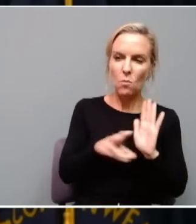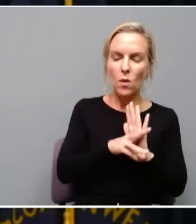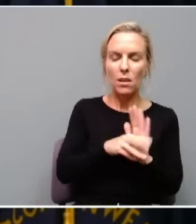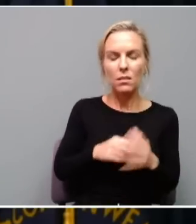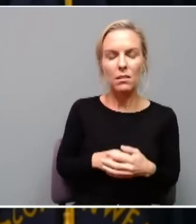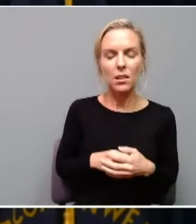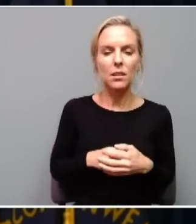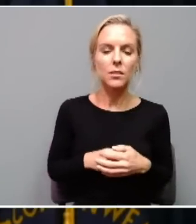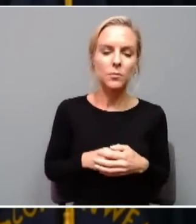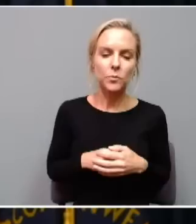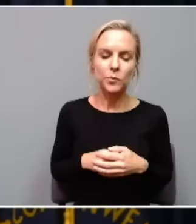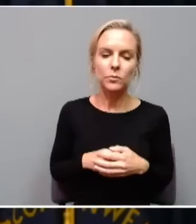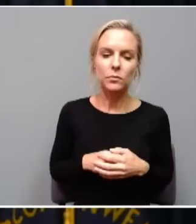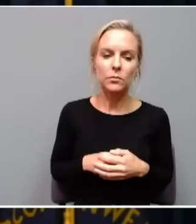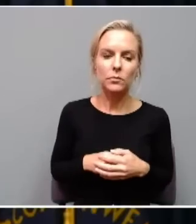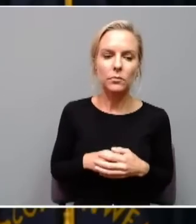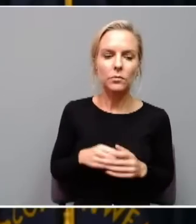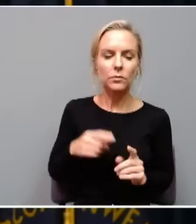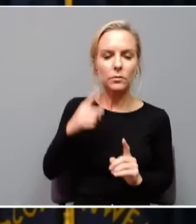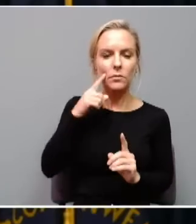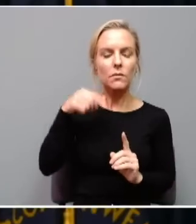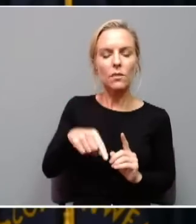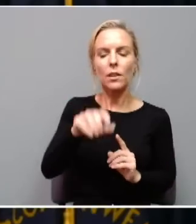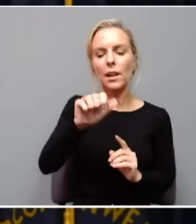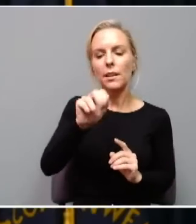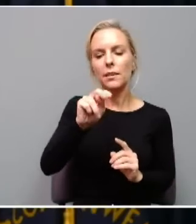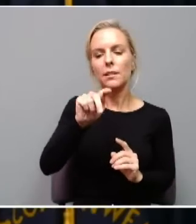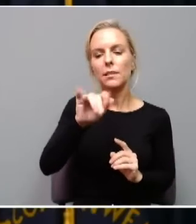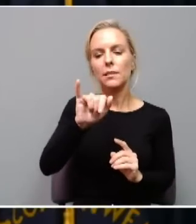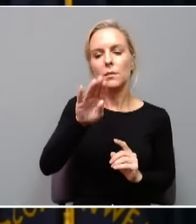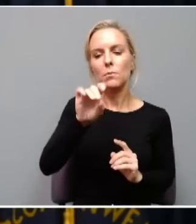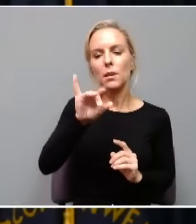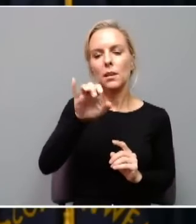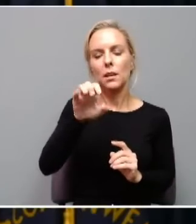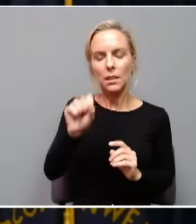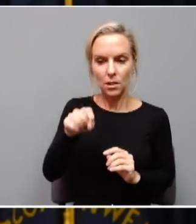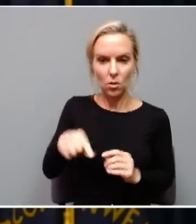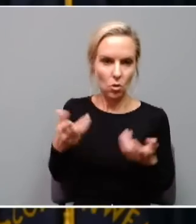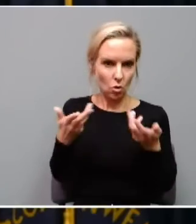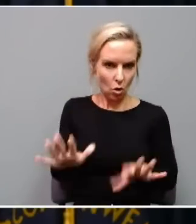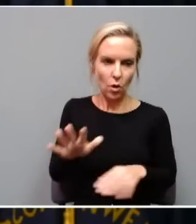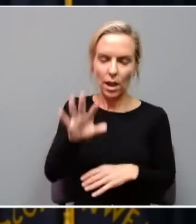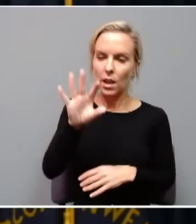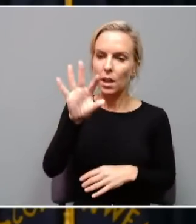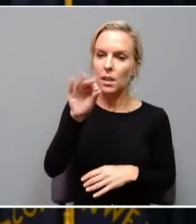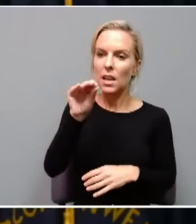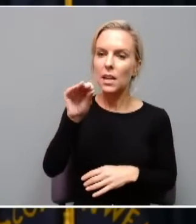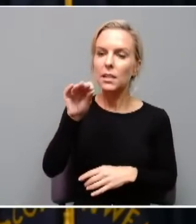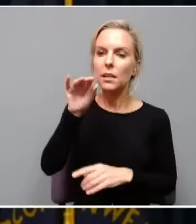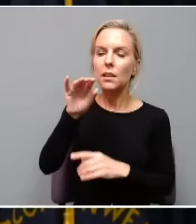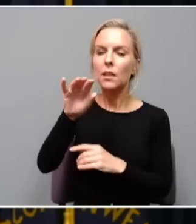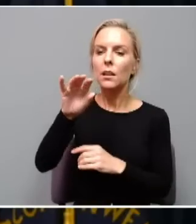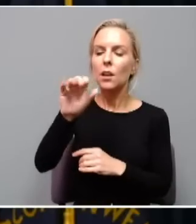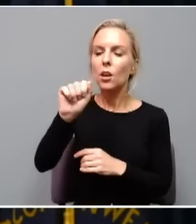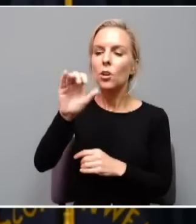Where we are on monoclonal antibodies, already this week, 90 acute care hospitals have administered